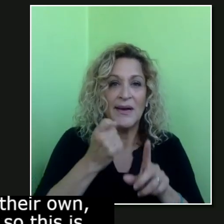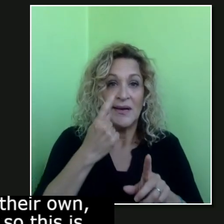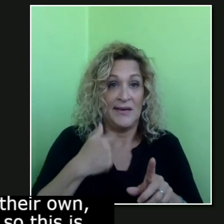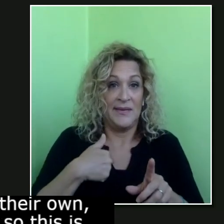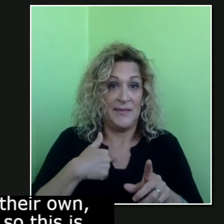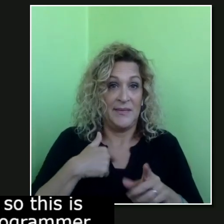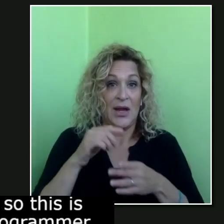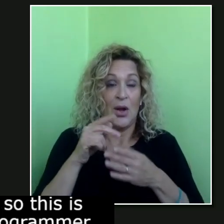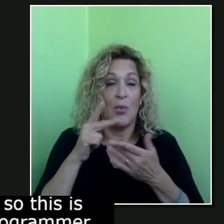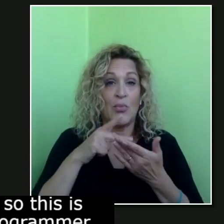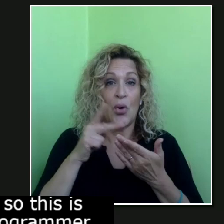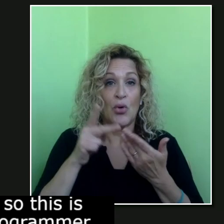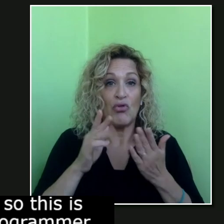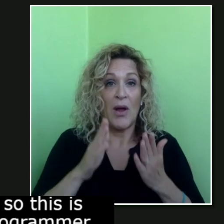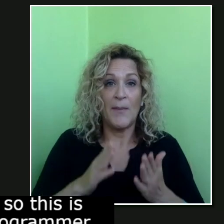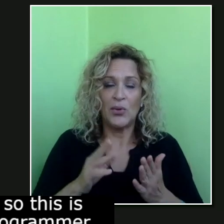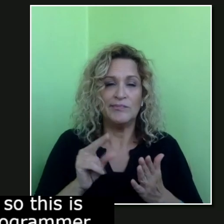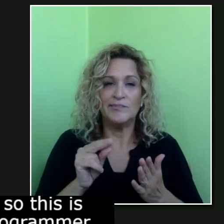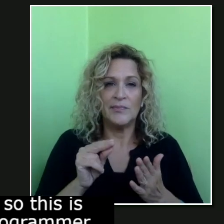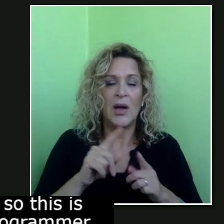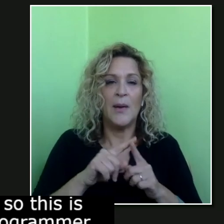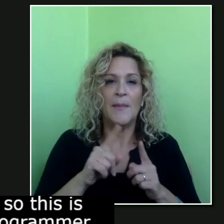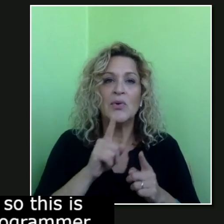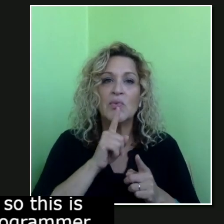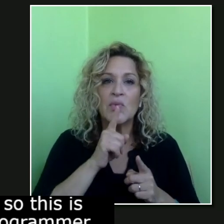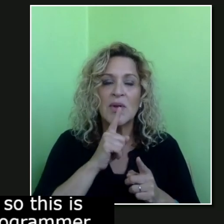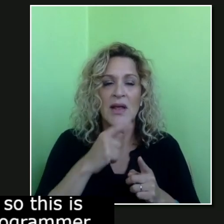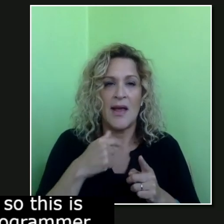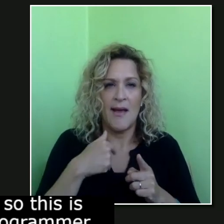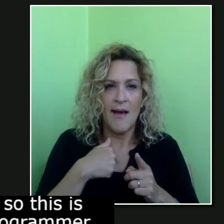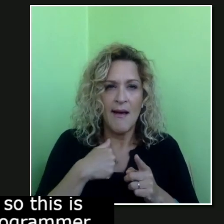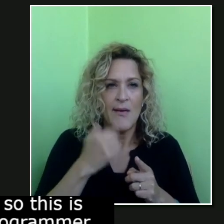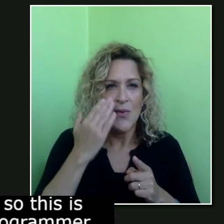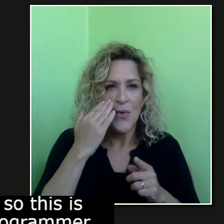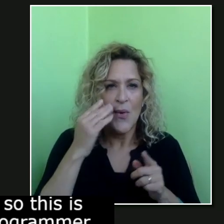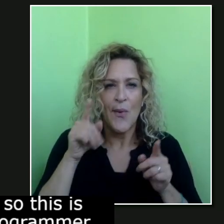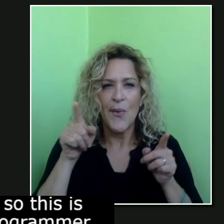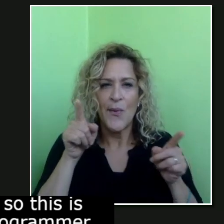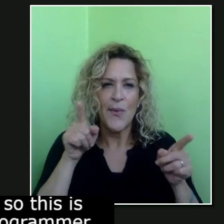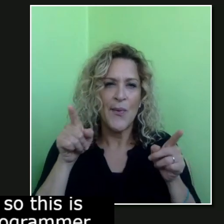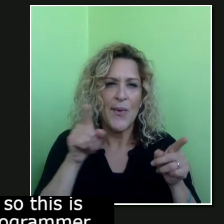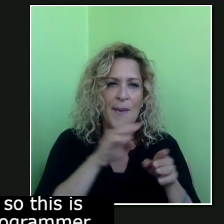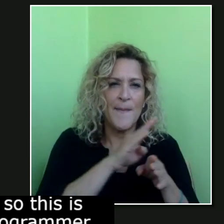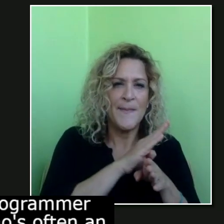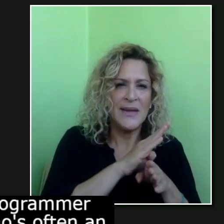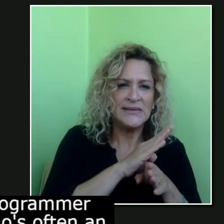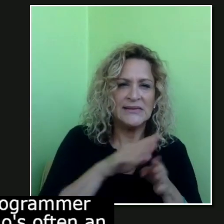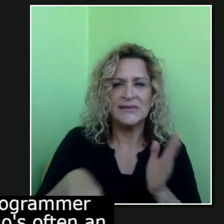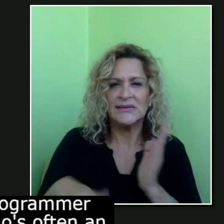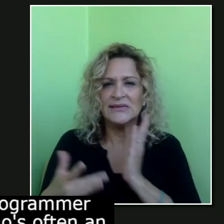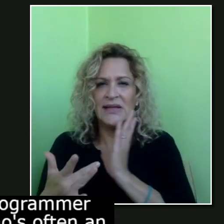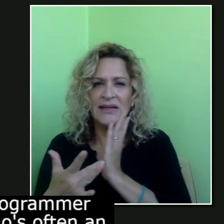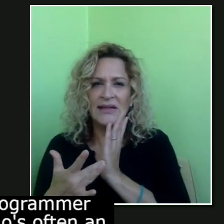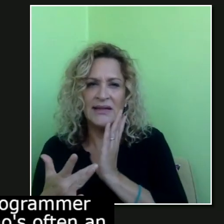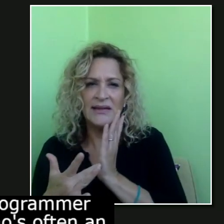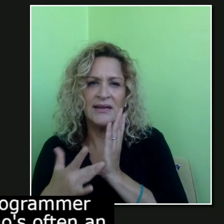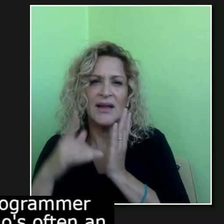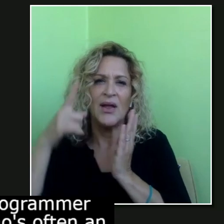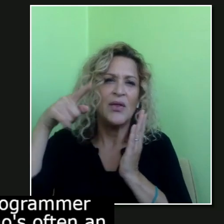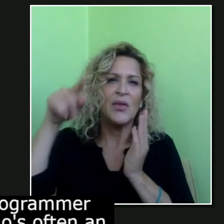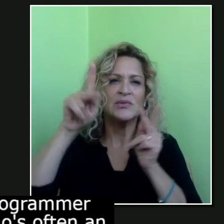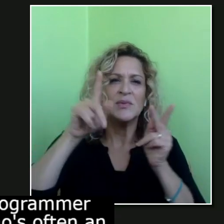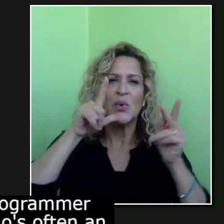an interface between business and technology and marketing folks and the